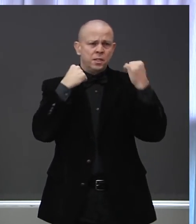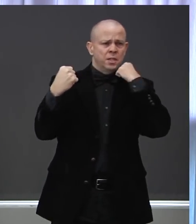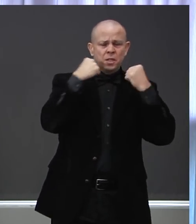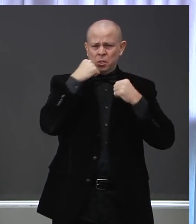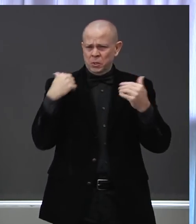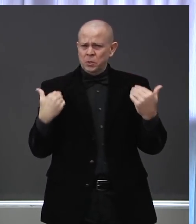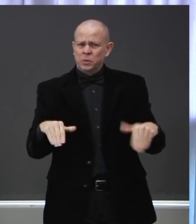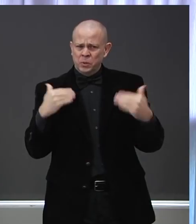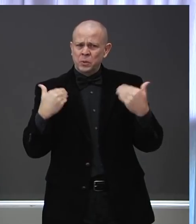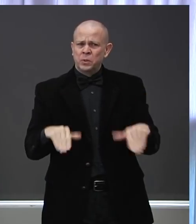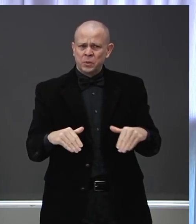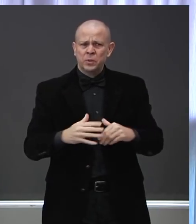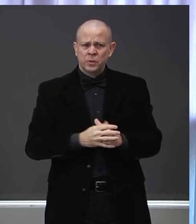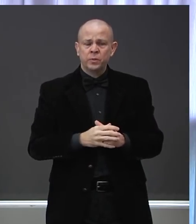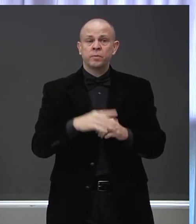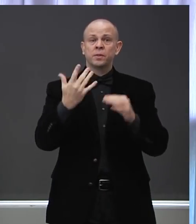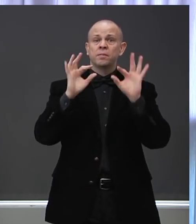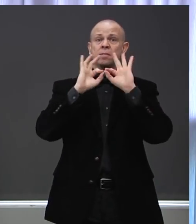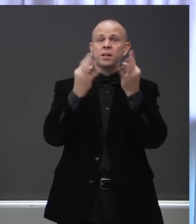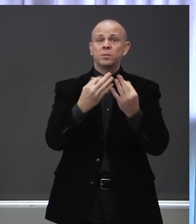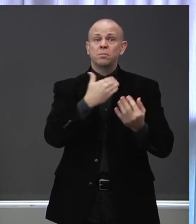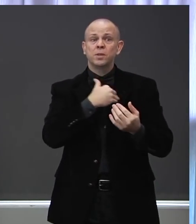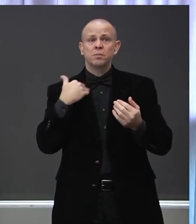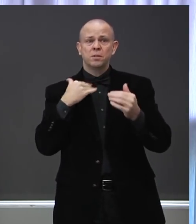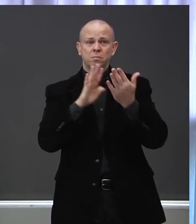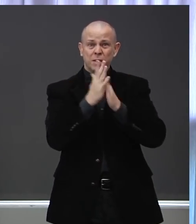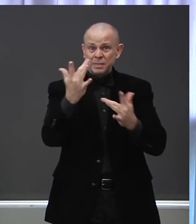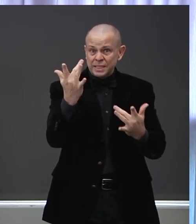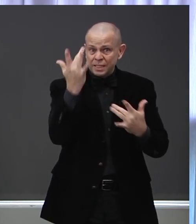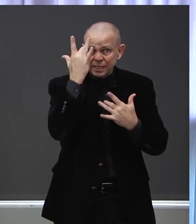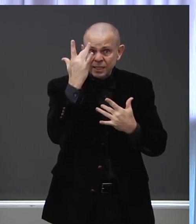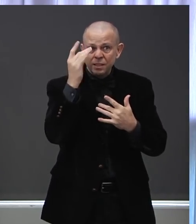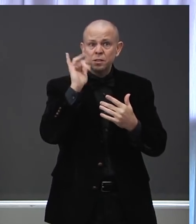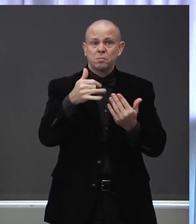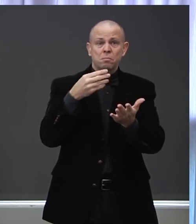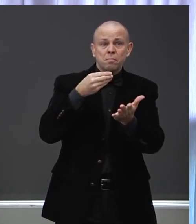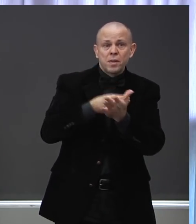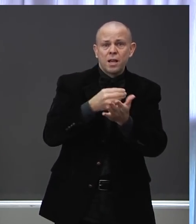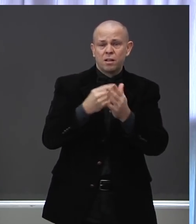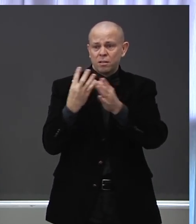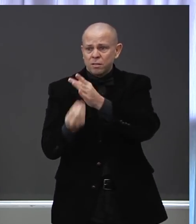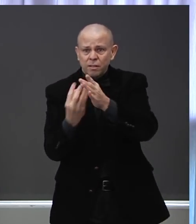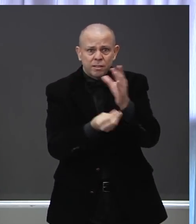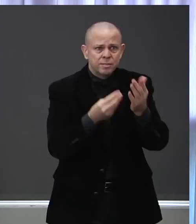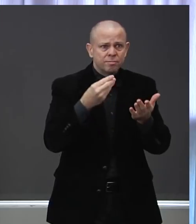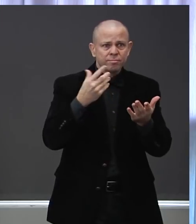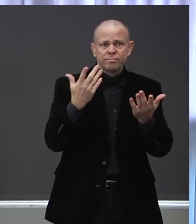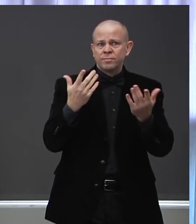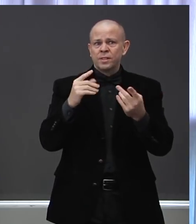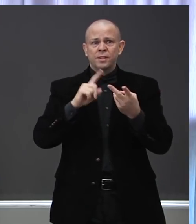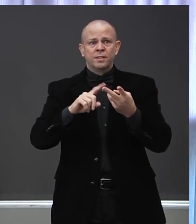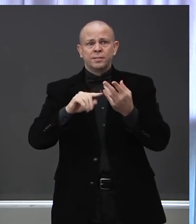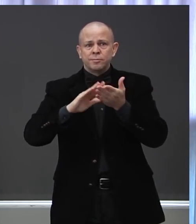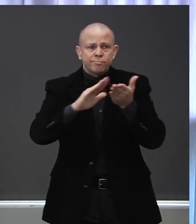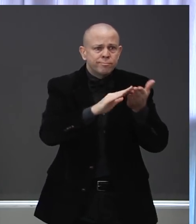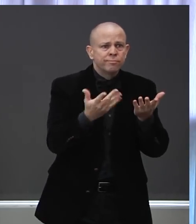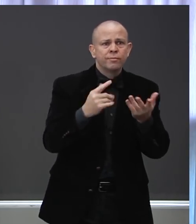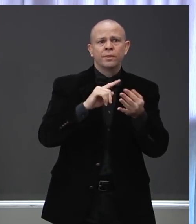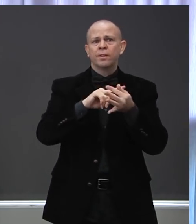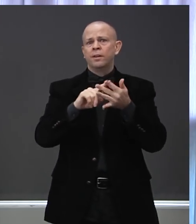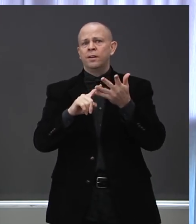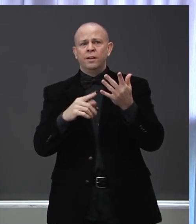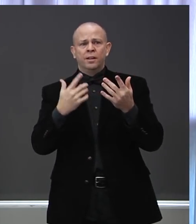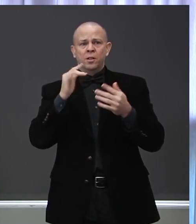From family members falling ill to a loss of income, many students are thriving with comprehensive distance